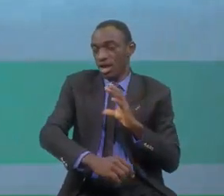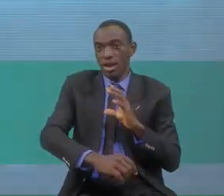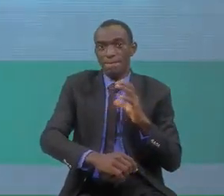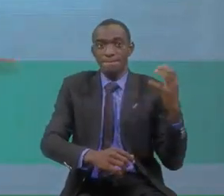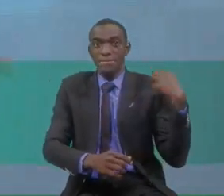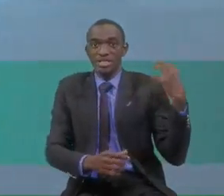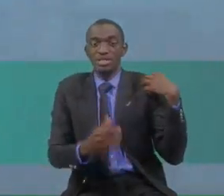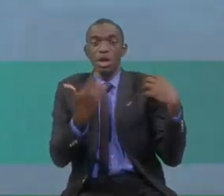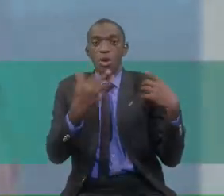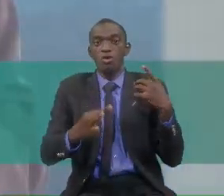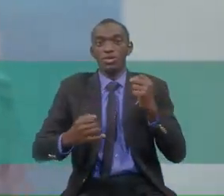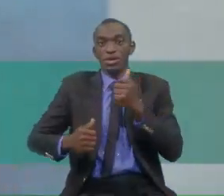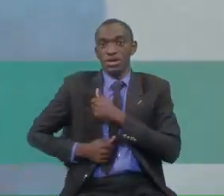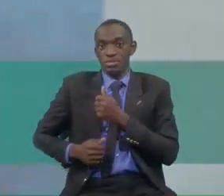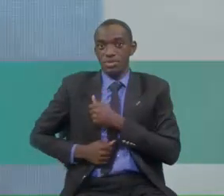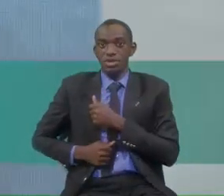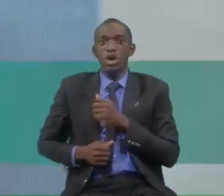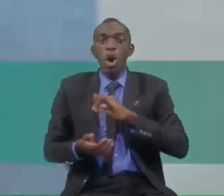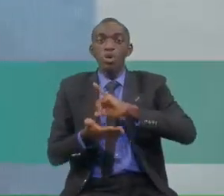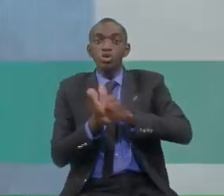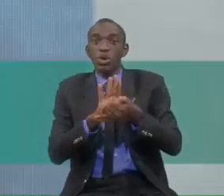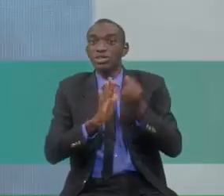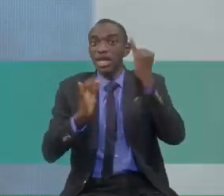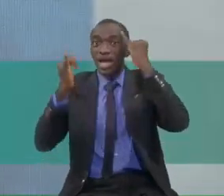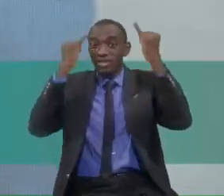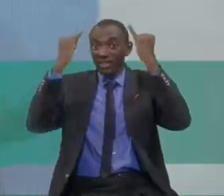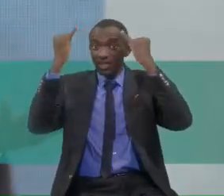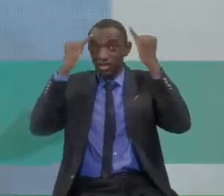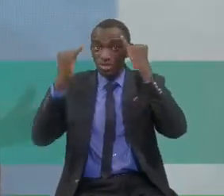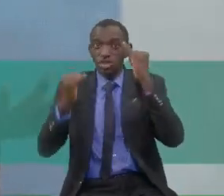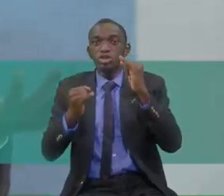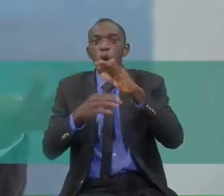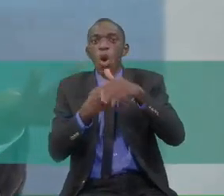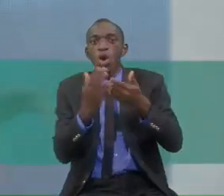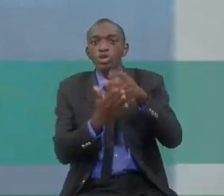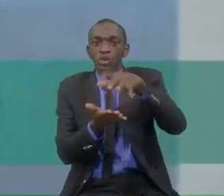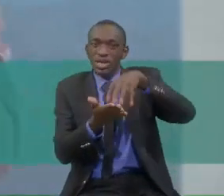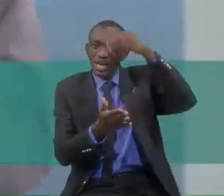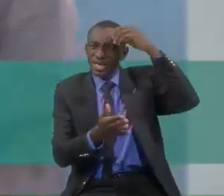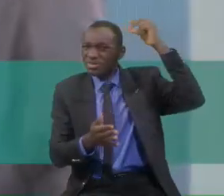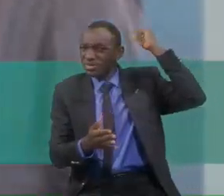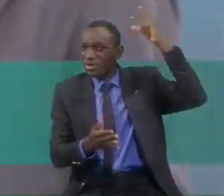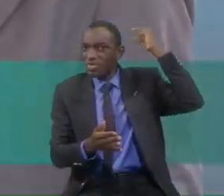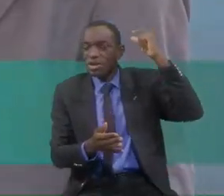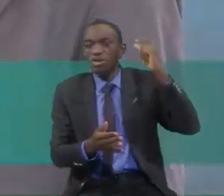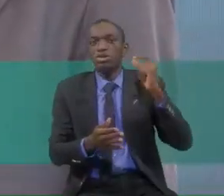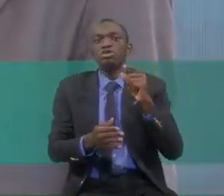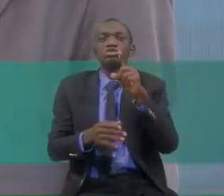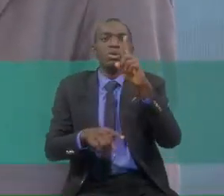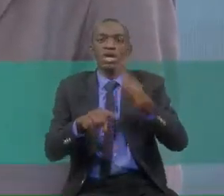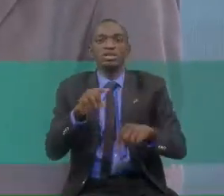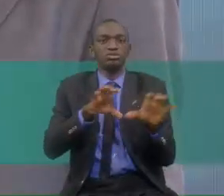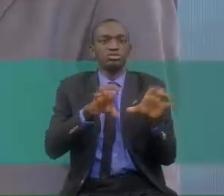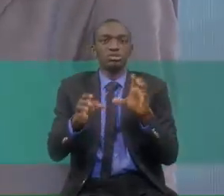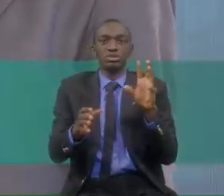those idiosyncrasies and the things you used to do, you cannot do them anymore and